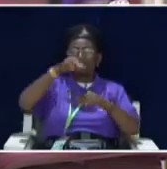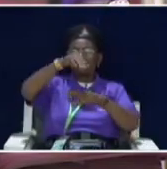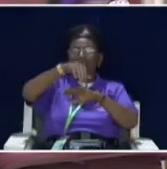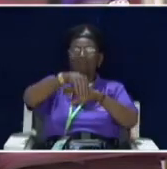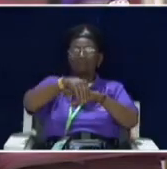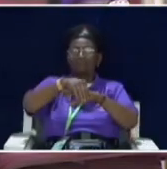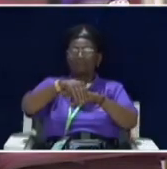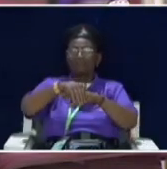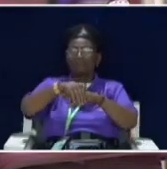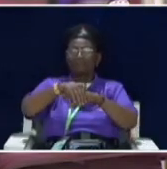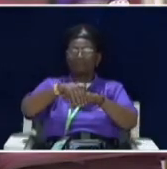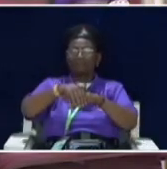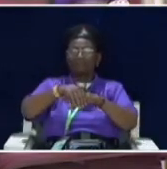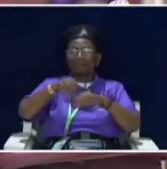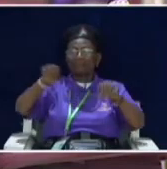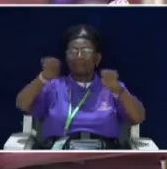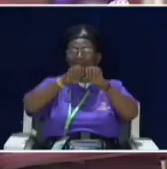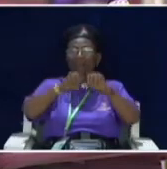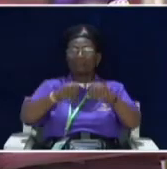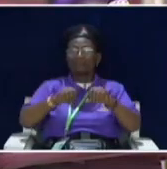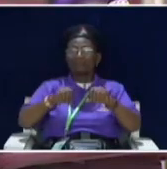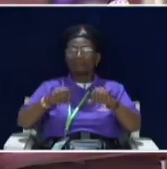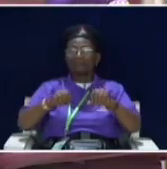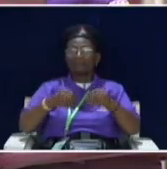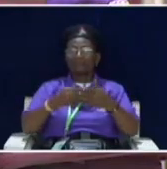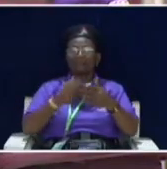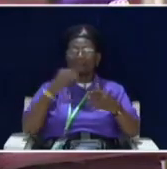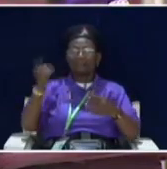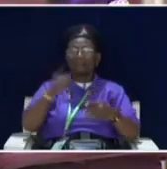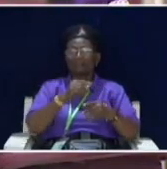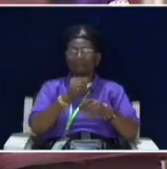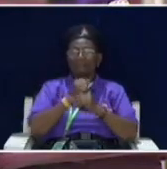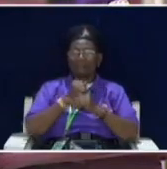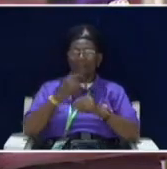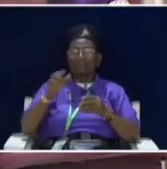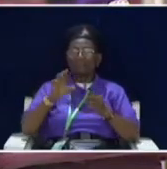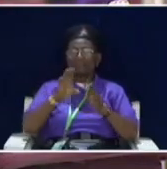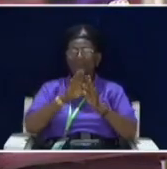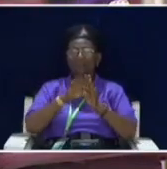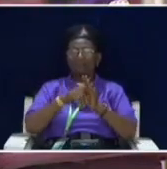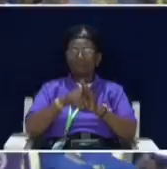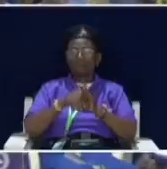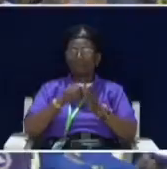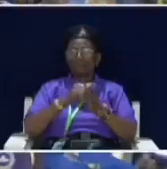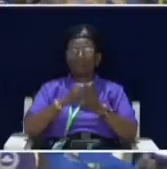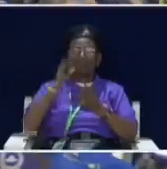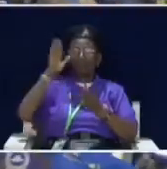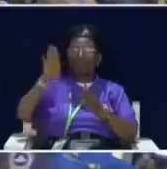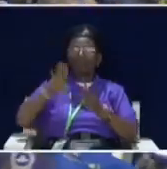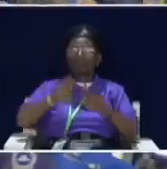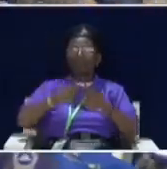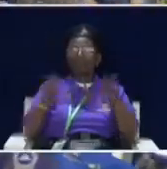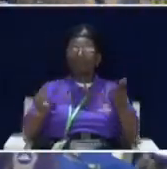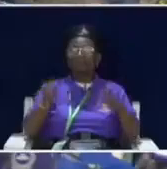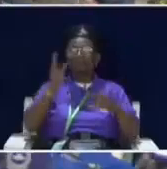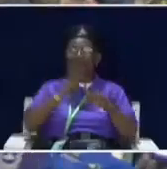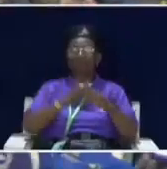tonight. Even before you get to the door, it will open unto